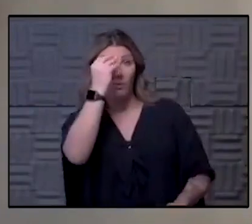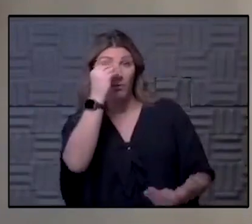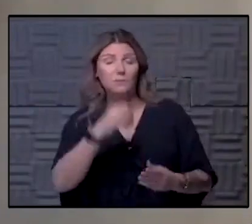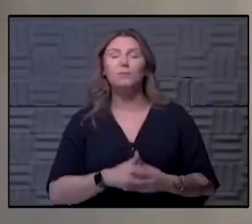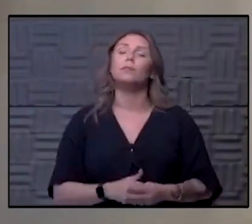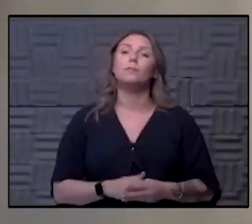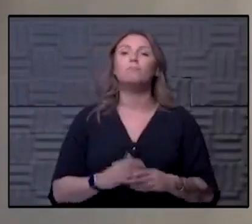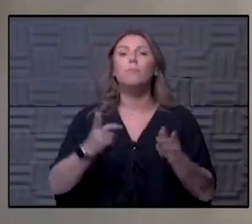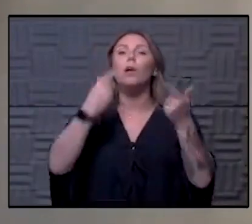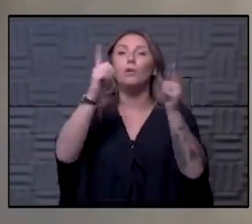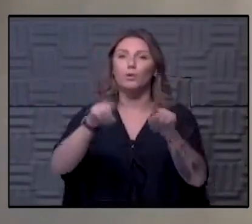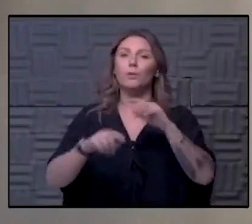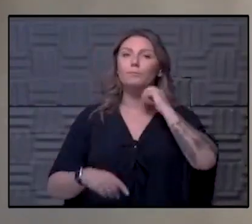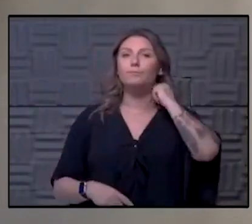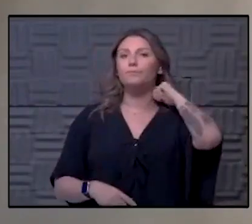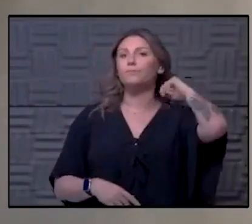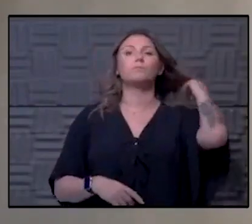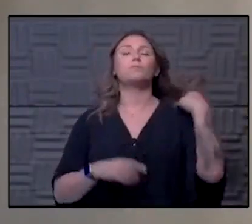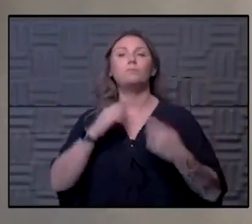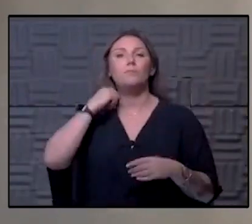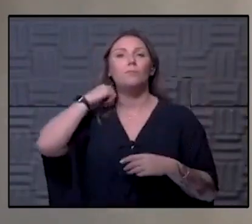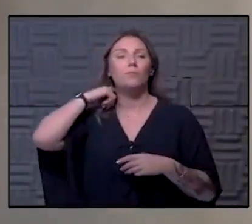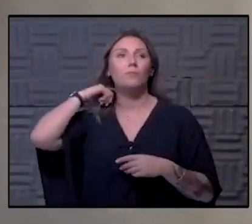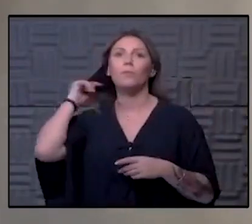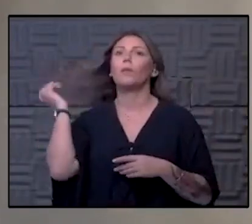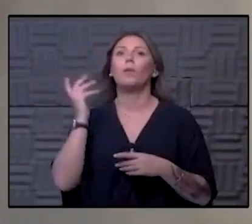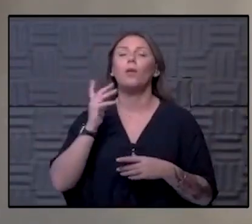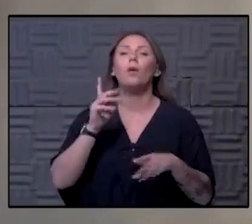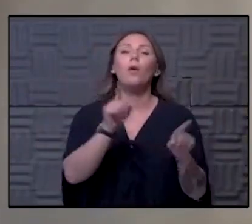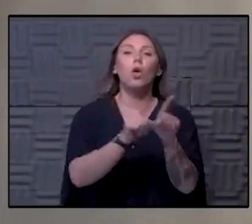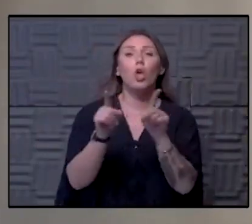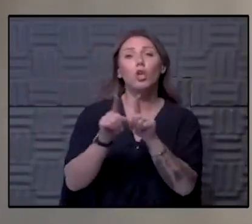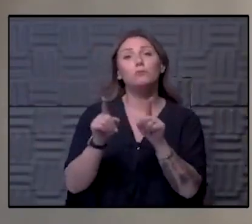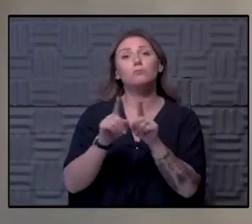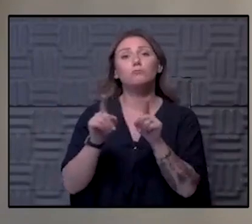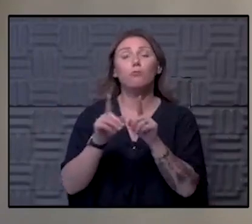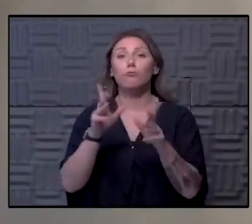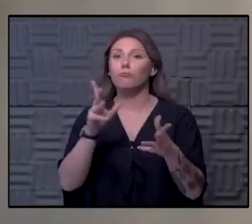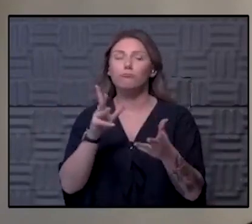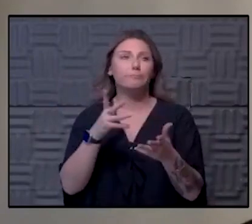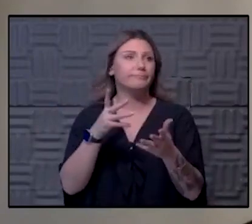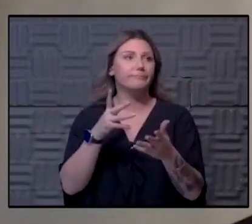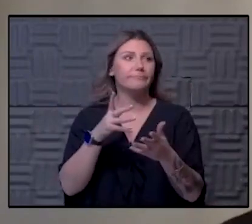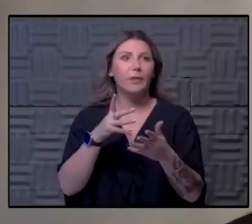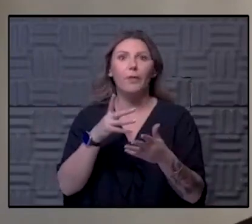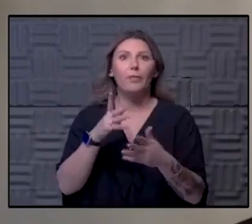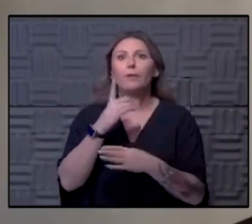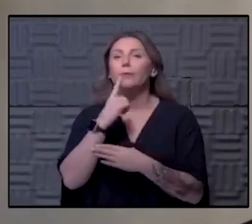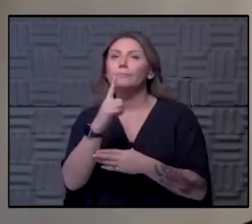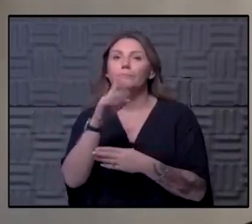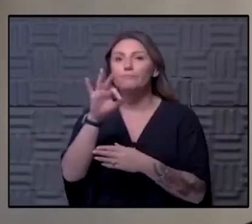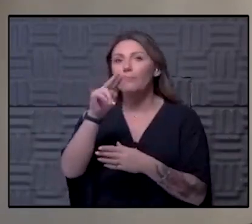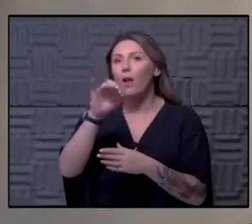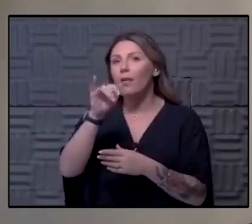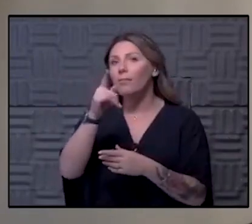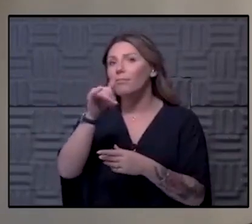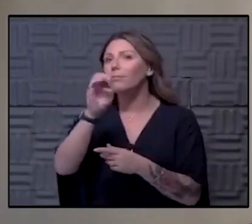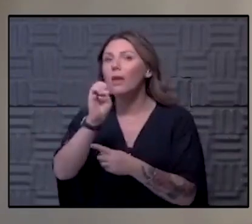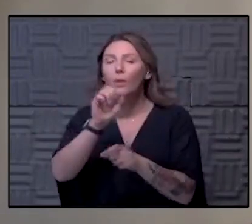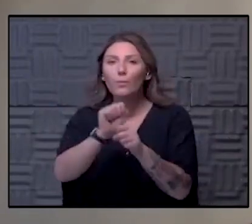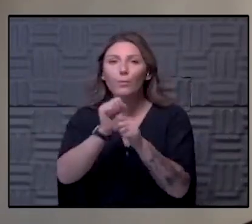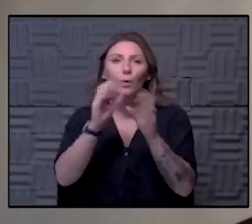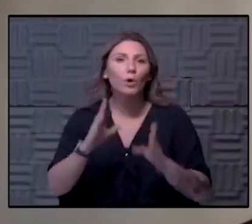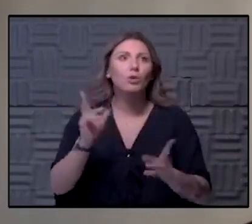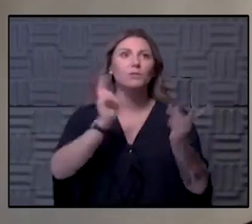No, I would agree with that. But I would also add frontline workers of any kind, whether that be, the postal service, the folks in the